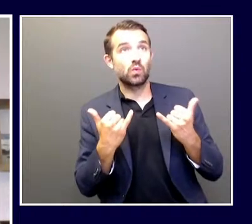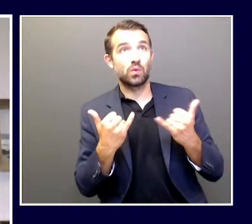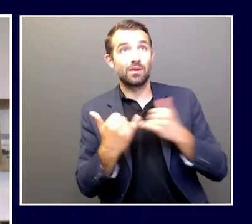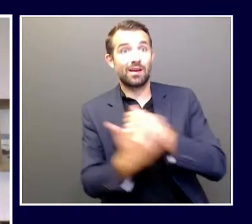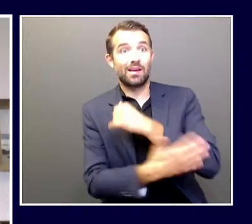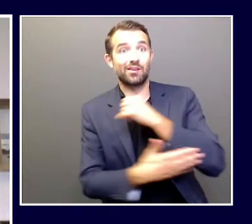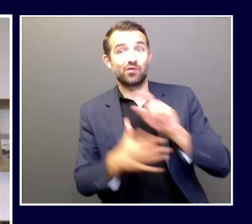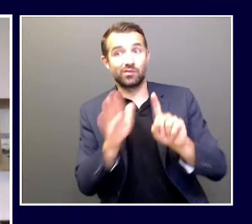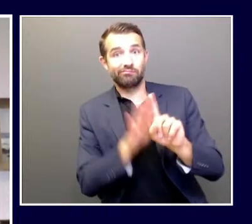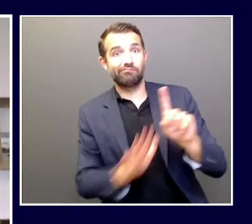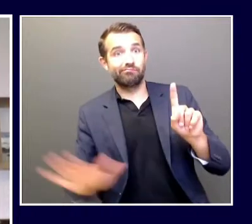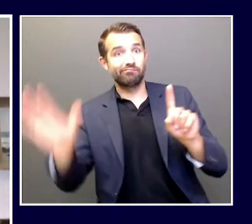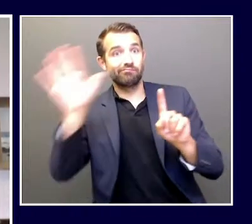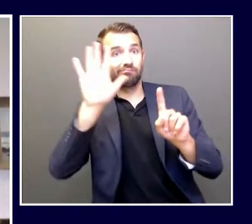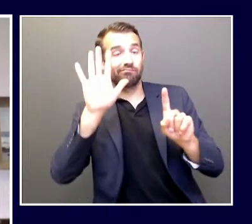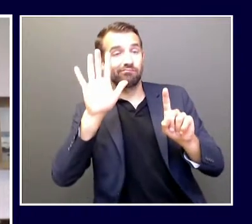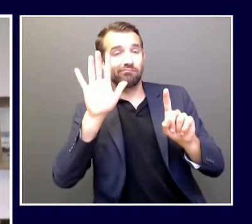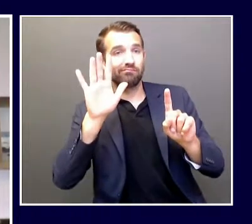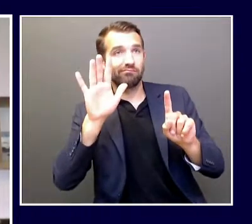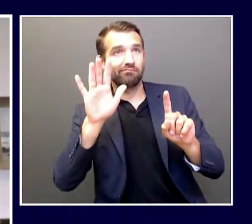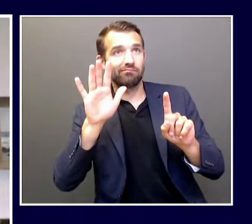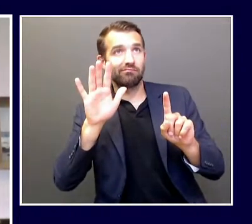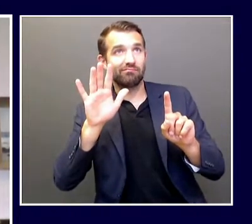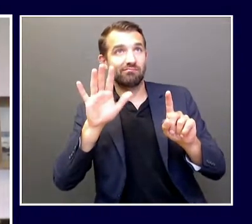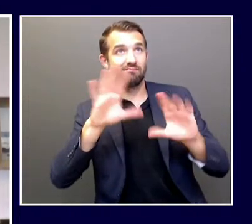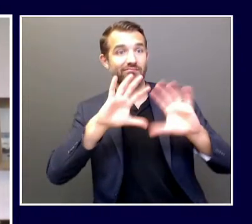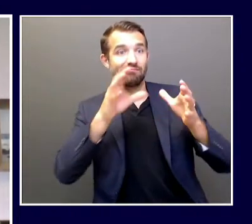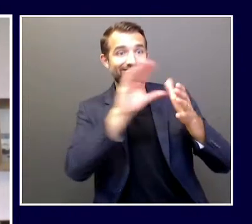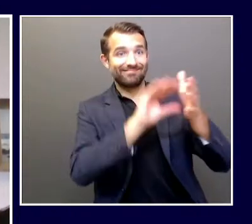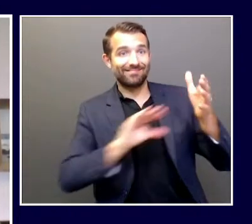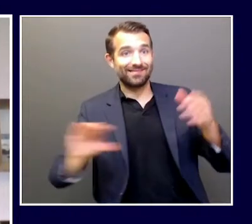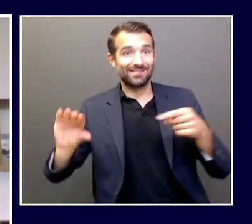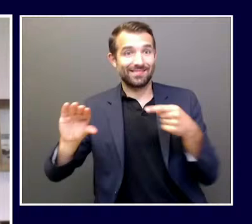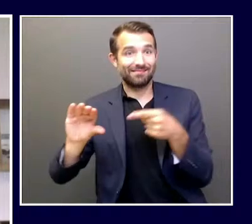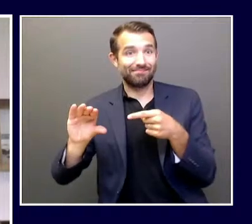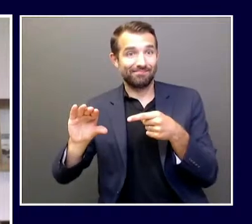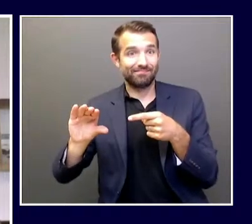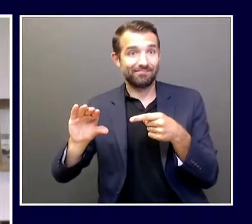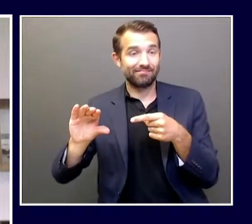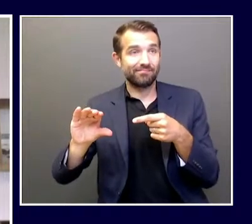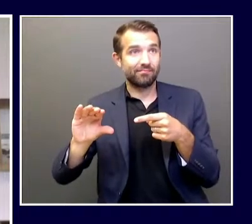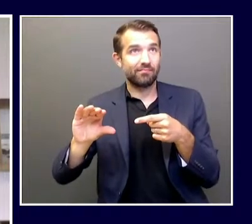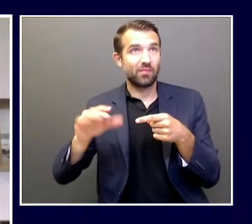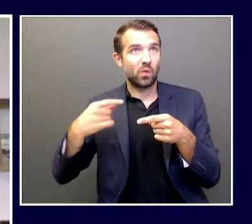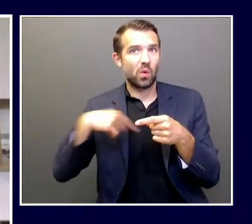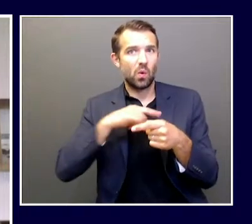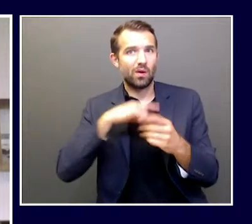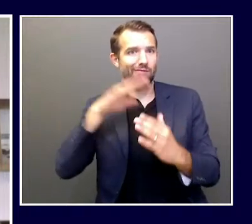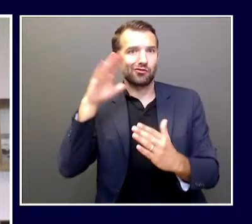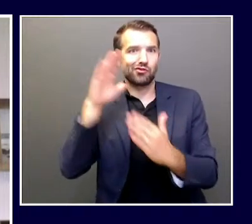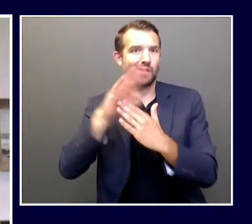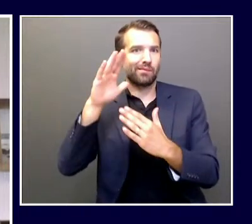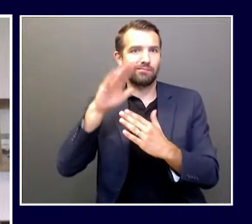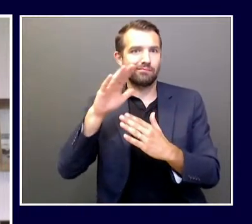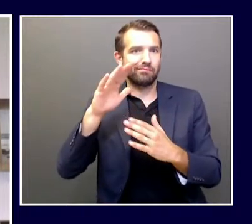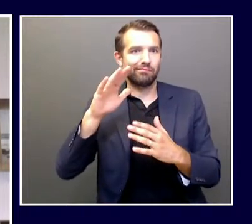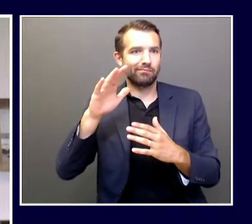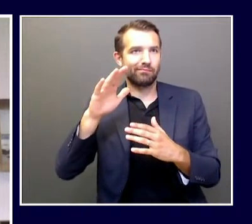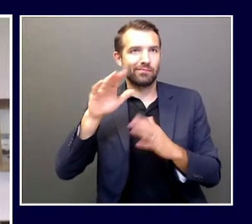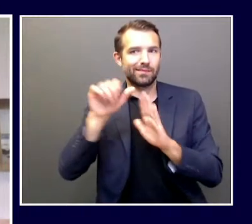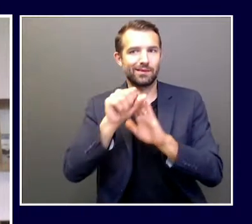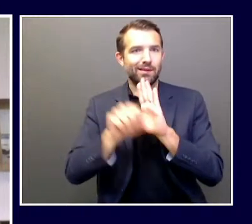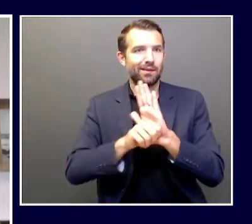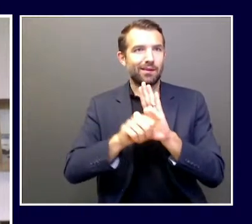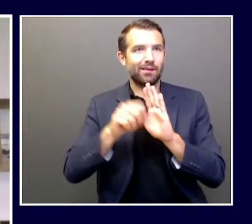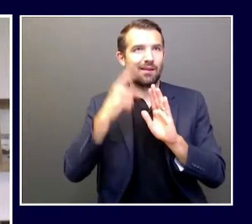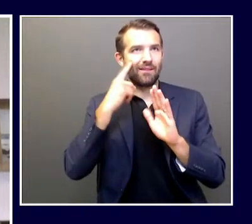of the percentage of samples that are positive that we are sequencing. And we are at 10%. So about 10% of